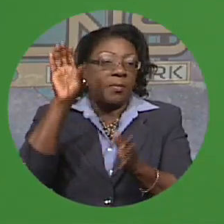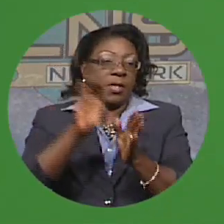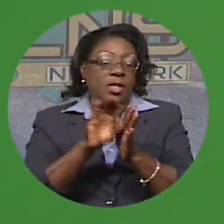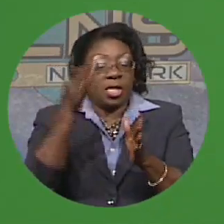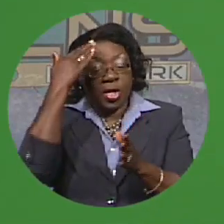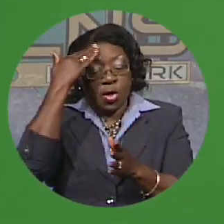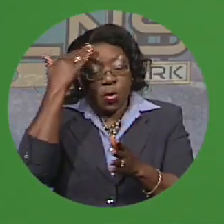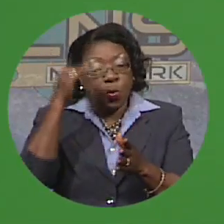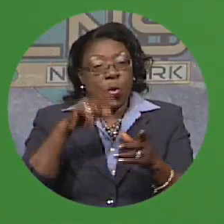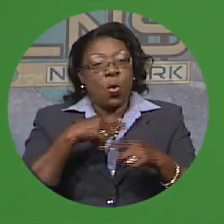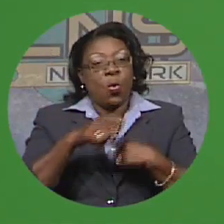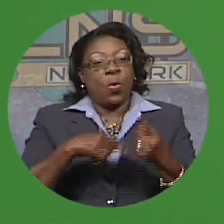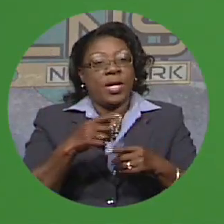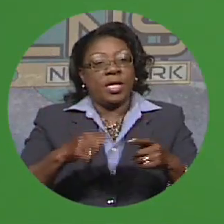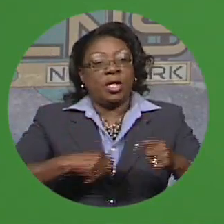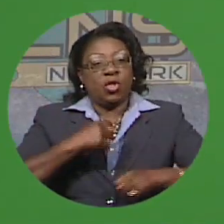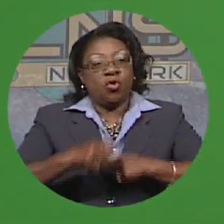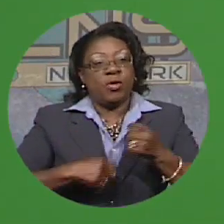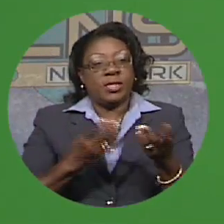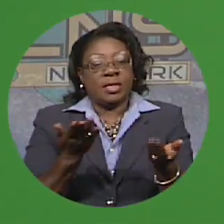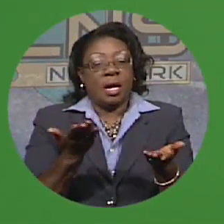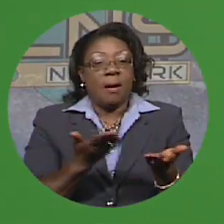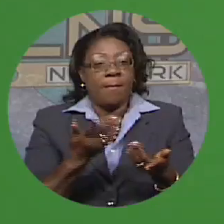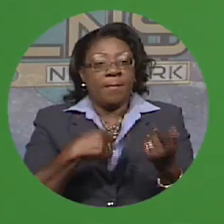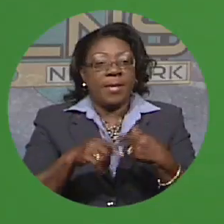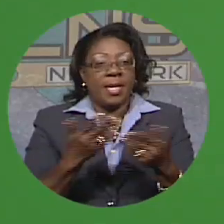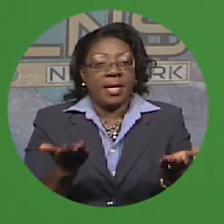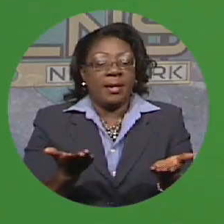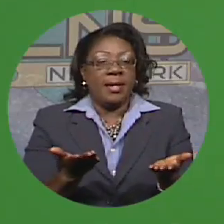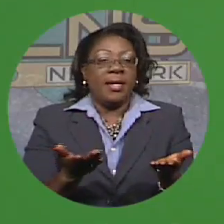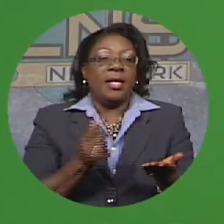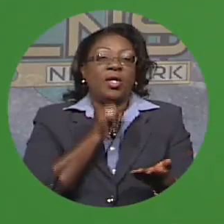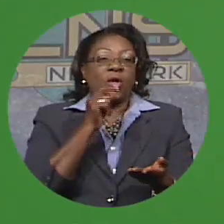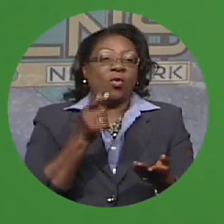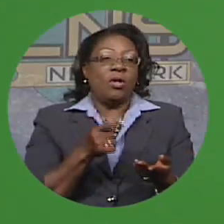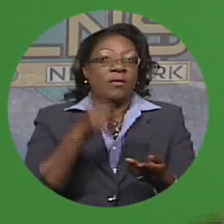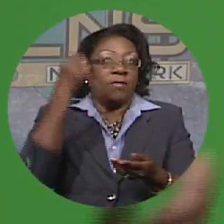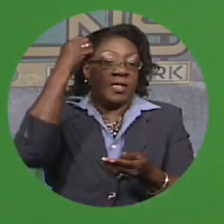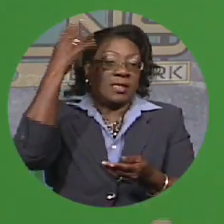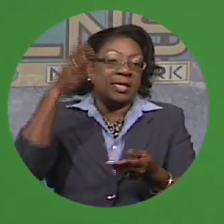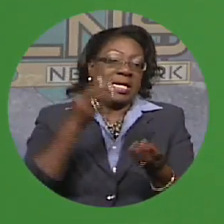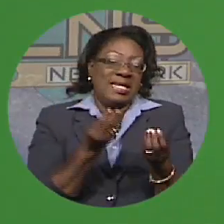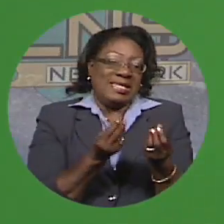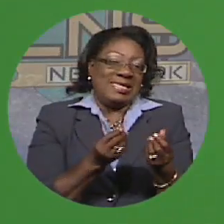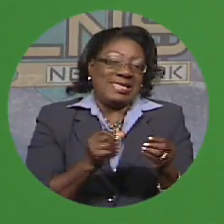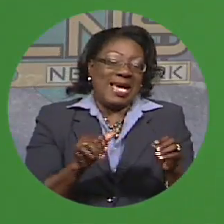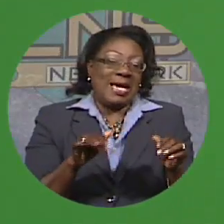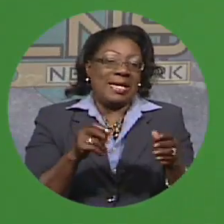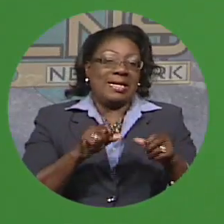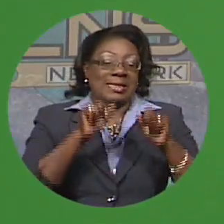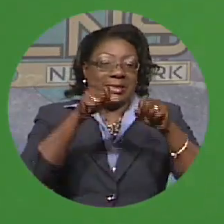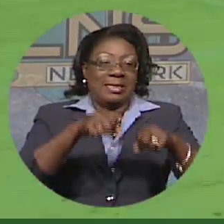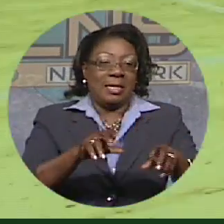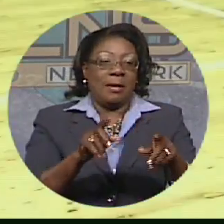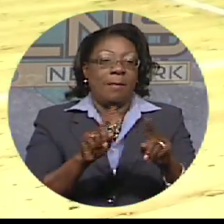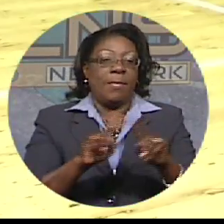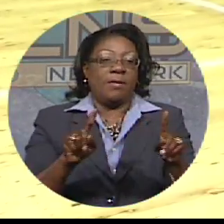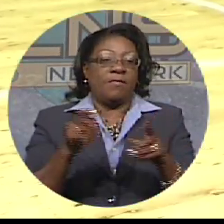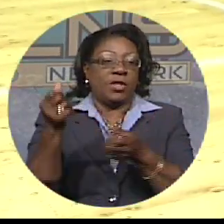know when a tourist come, they know they're only coming for the sun, sand, and sea, but they're coming for the sporting aspect of it.